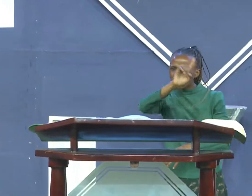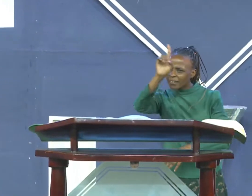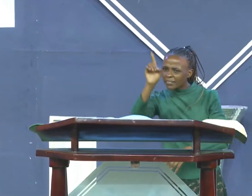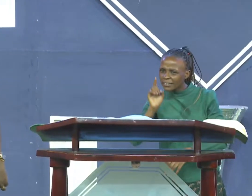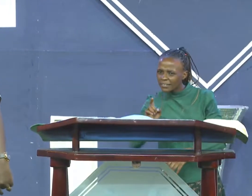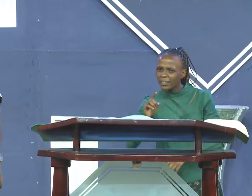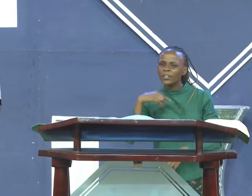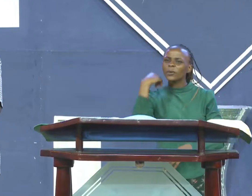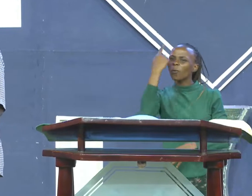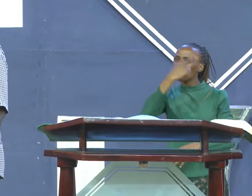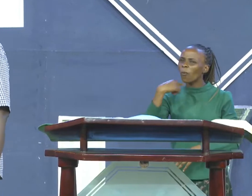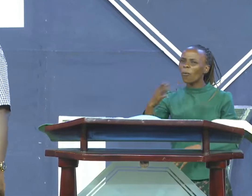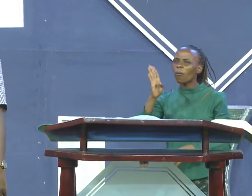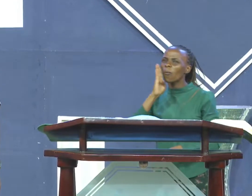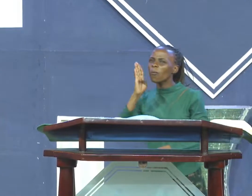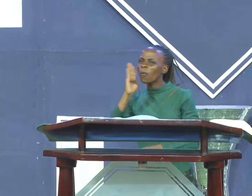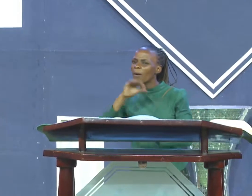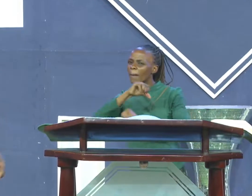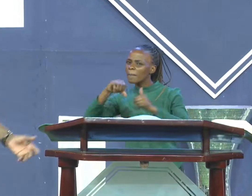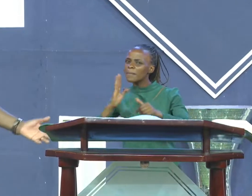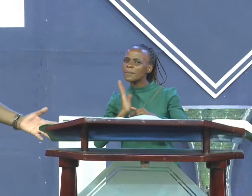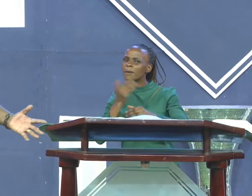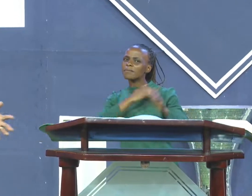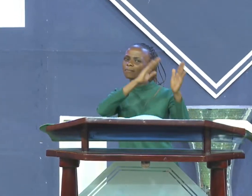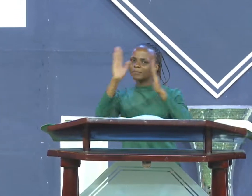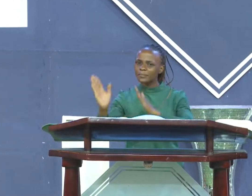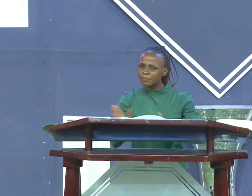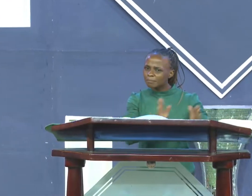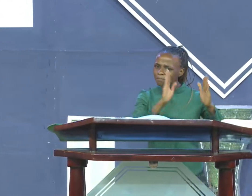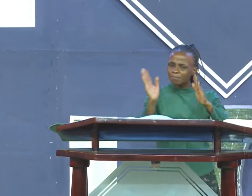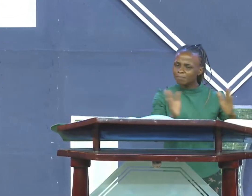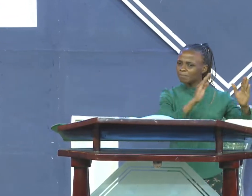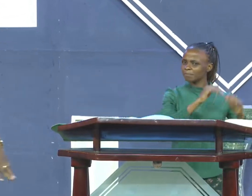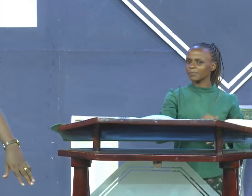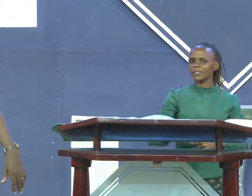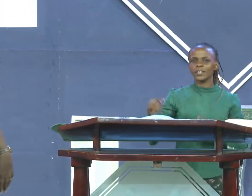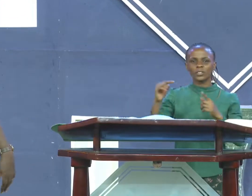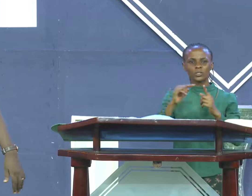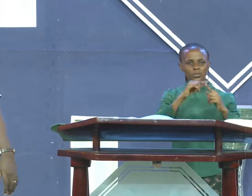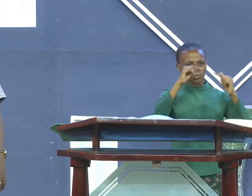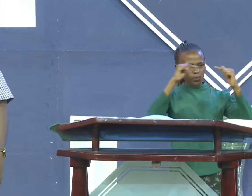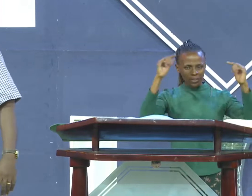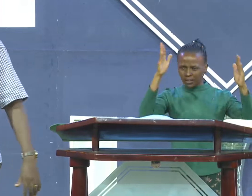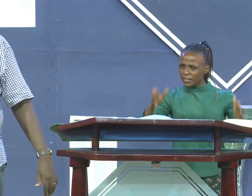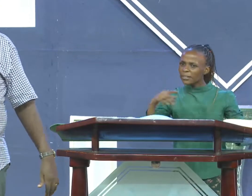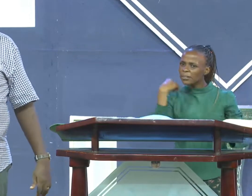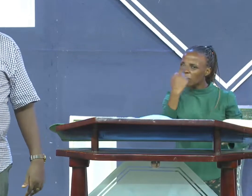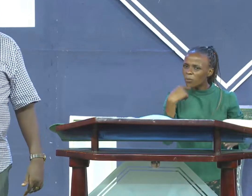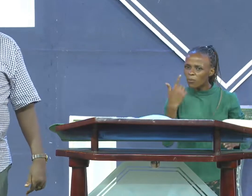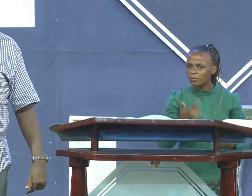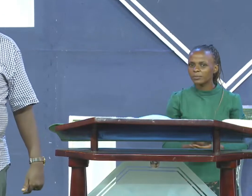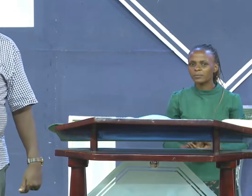ayogera? And then the king said, who is that who speaks? Enteekateeka zaffe zonna. The one who speaks out all